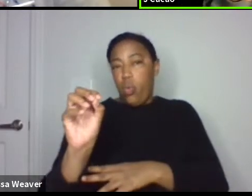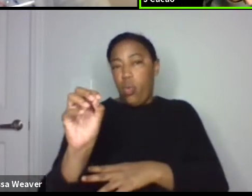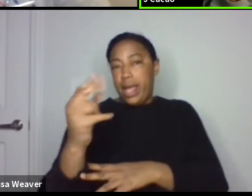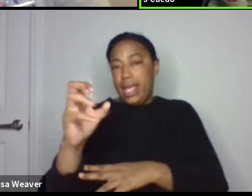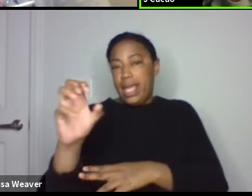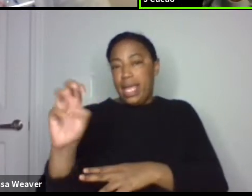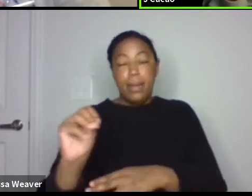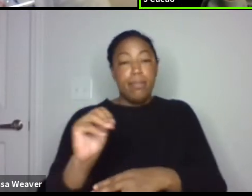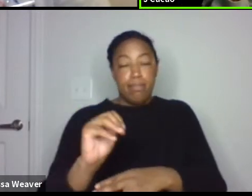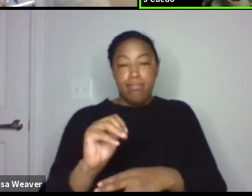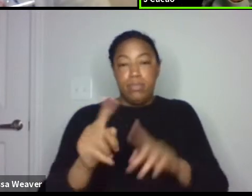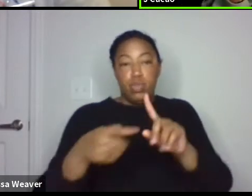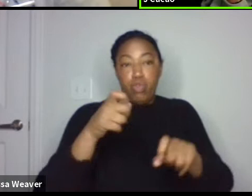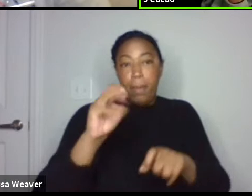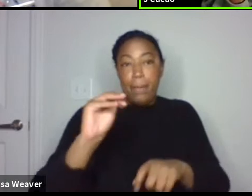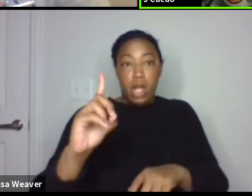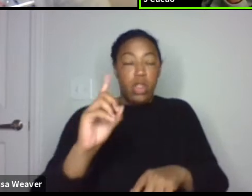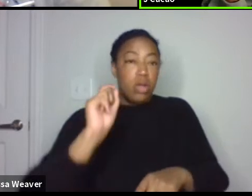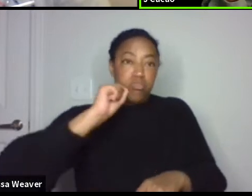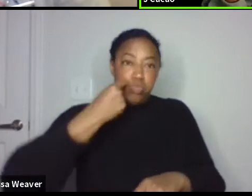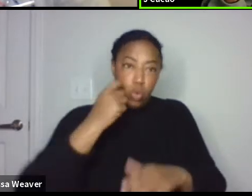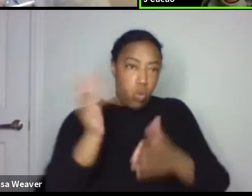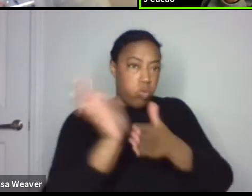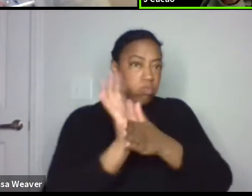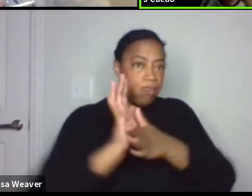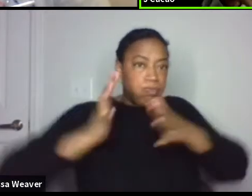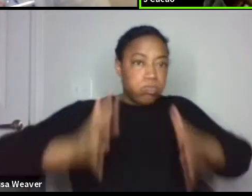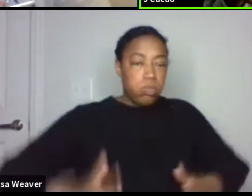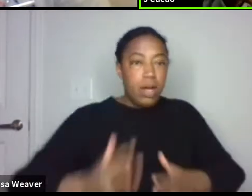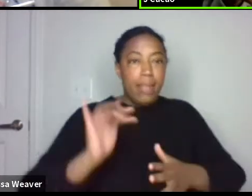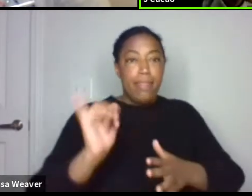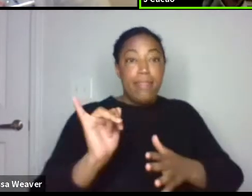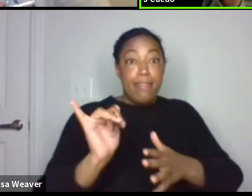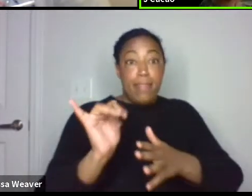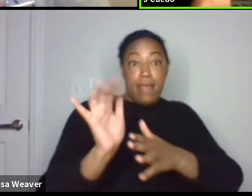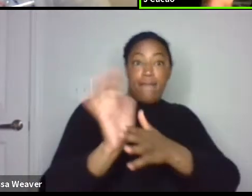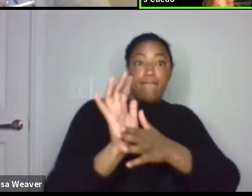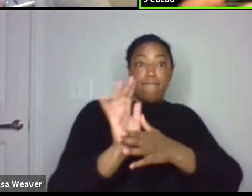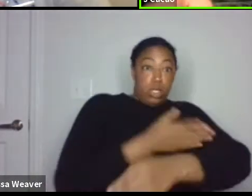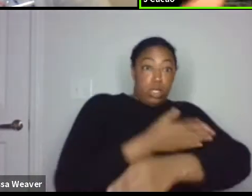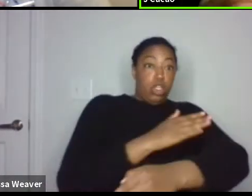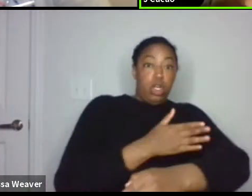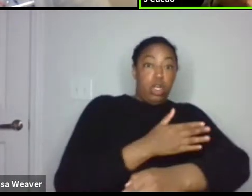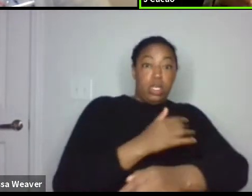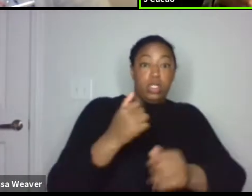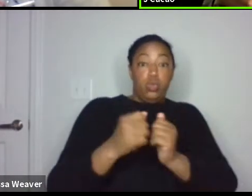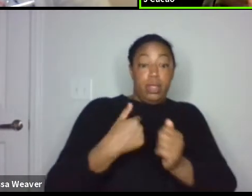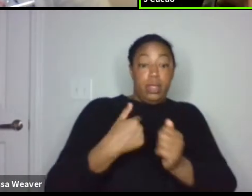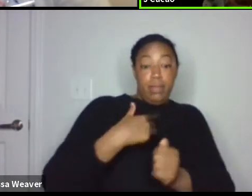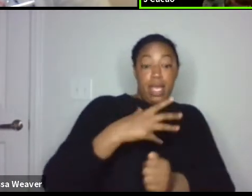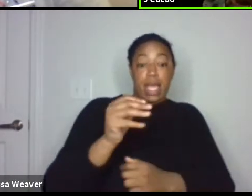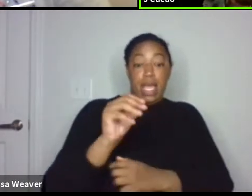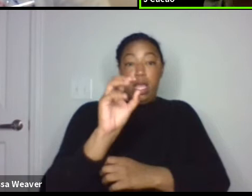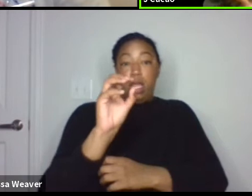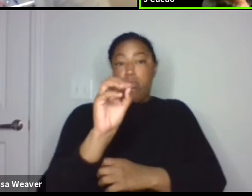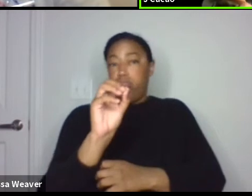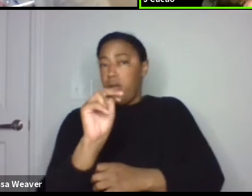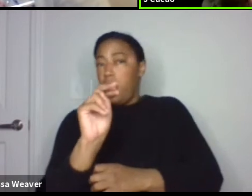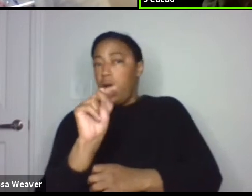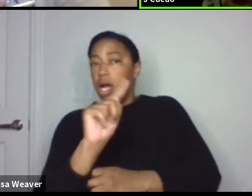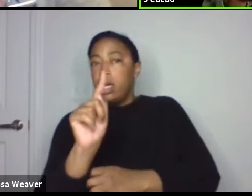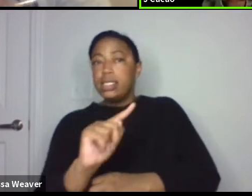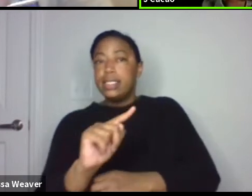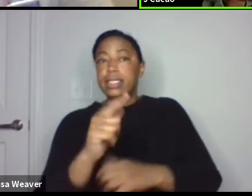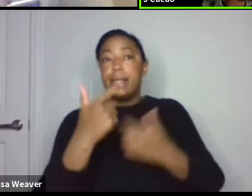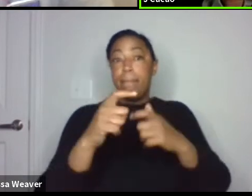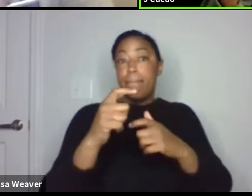Dope videographer. And the song is with me and a guy named Uns, who's also based out of Maryland. Big homie made the